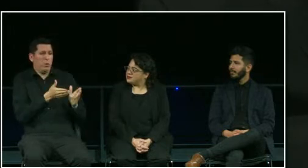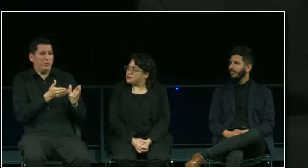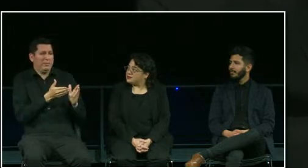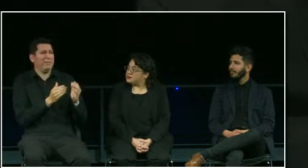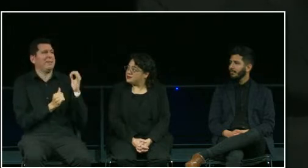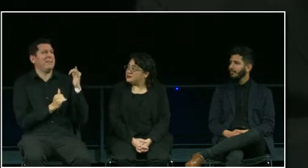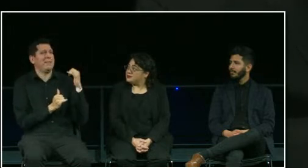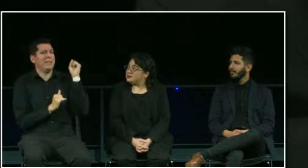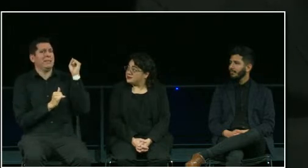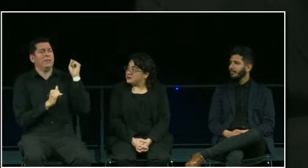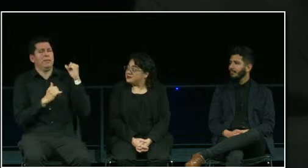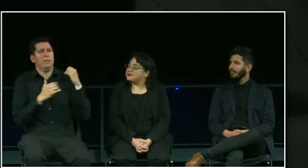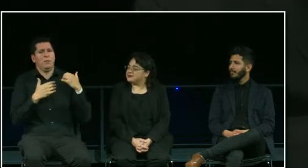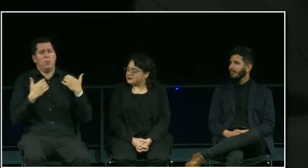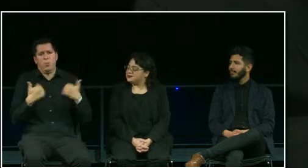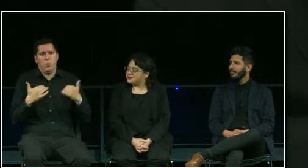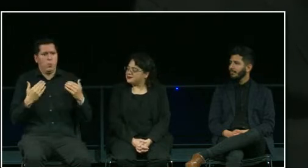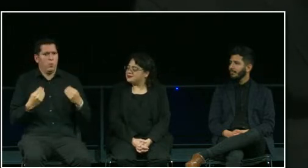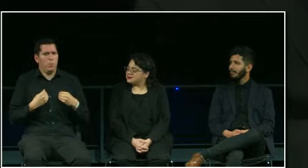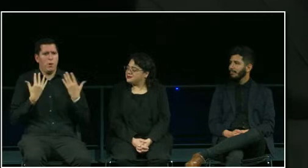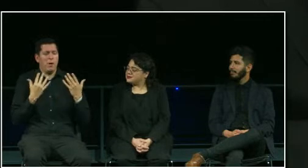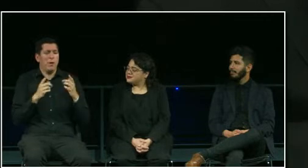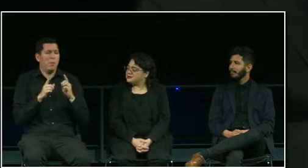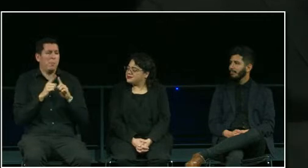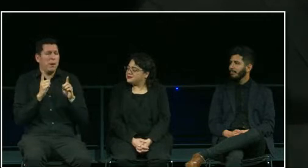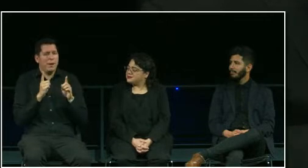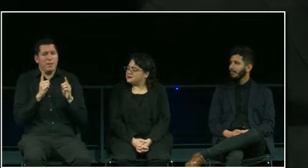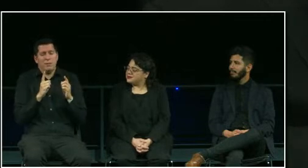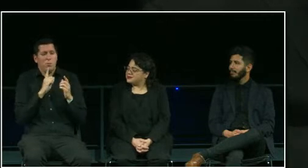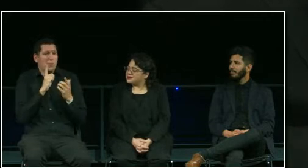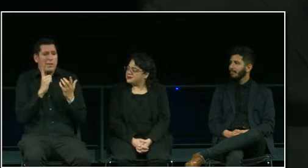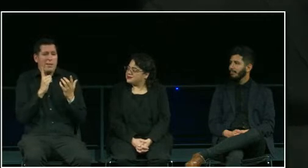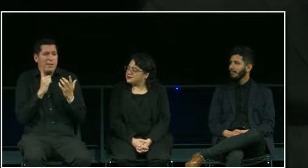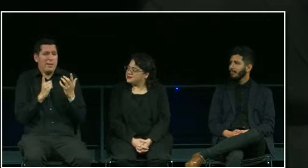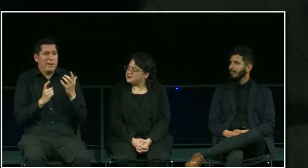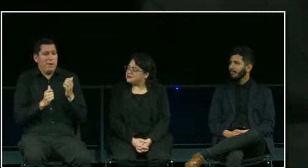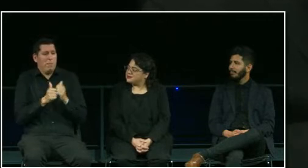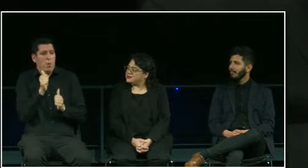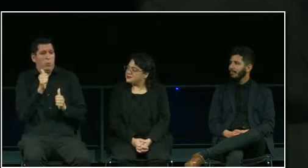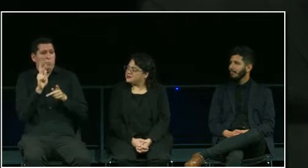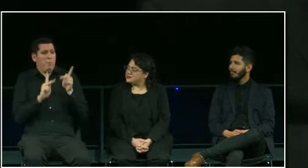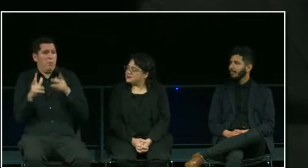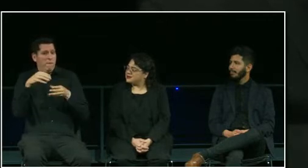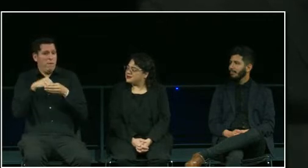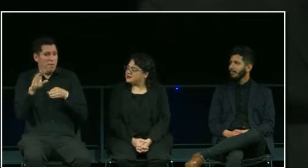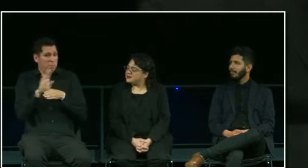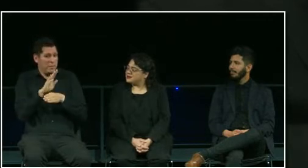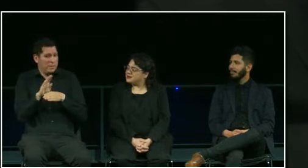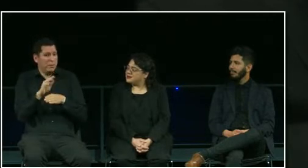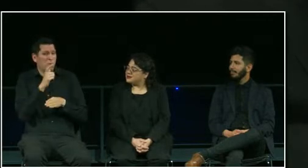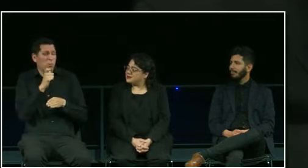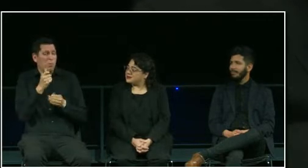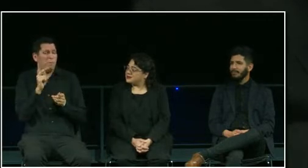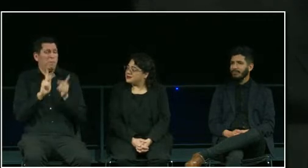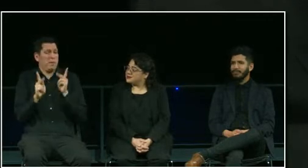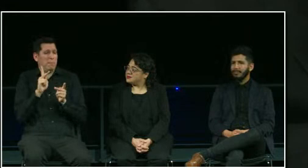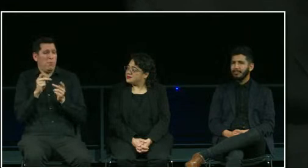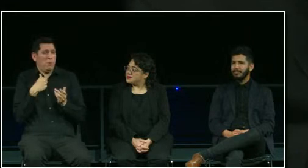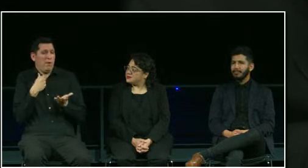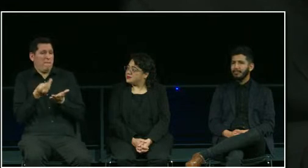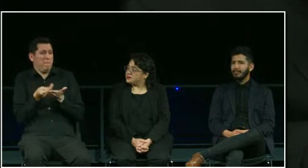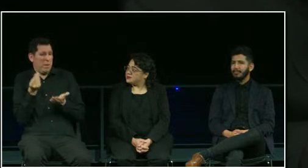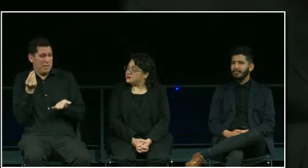yes. Unfortunately, the definition, the main paradox of our business is the people with the money look